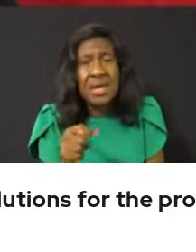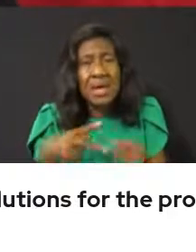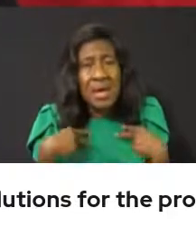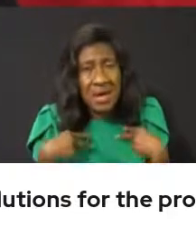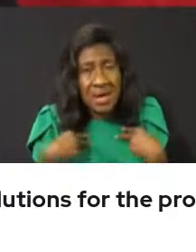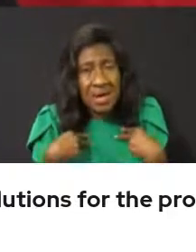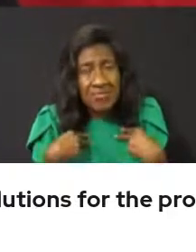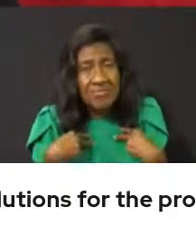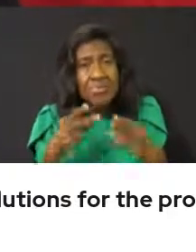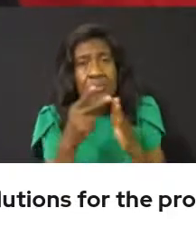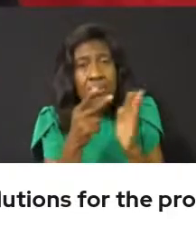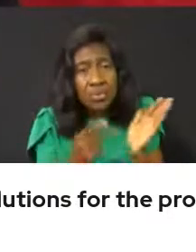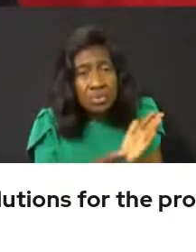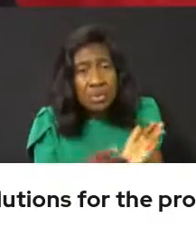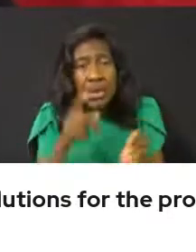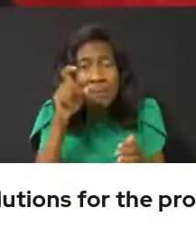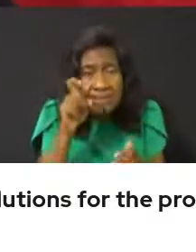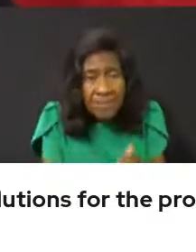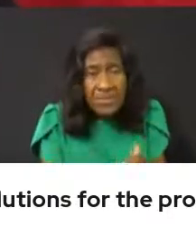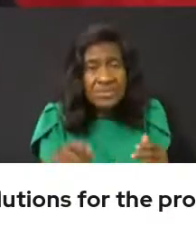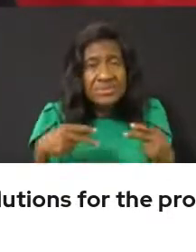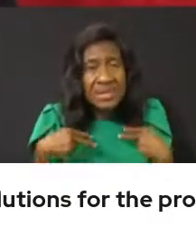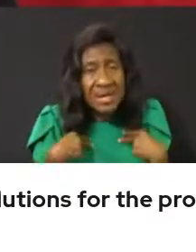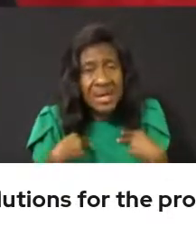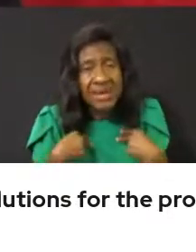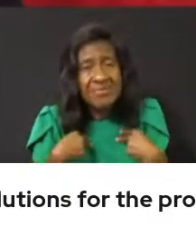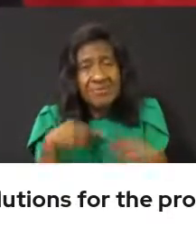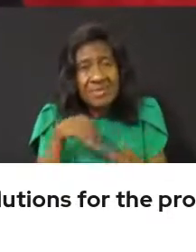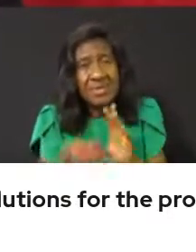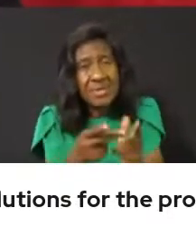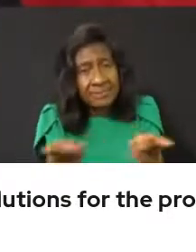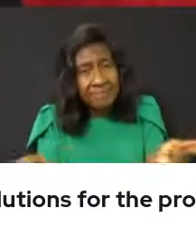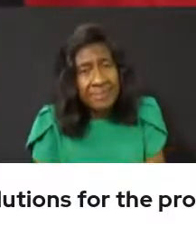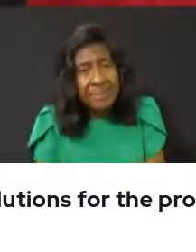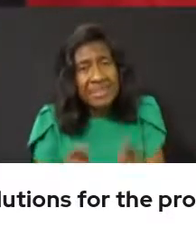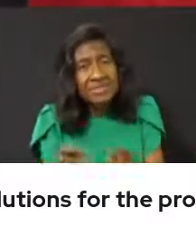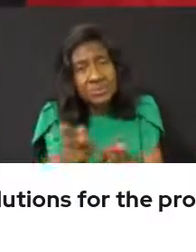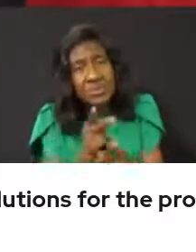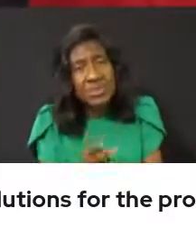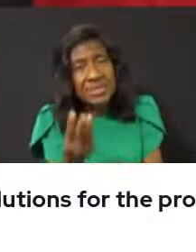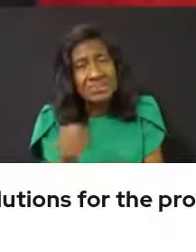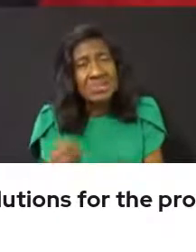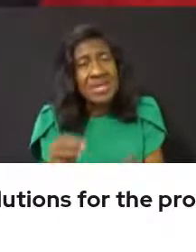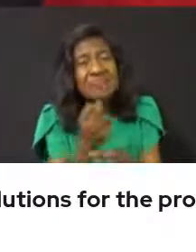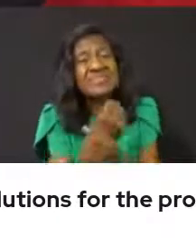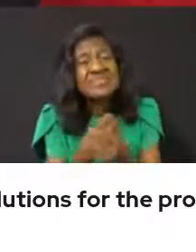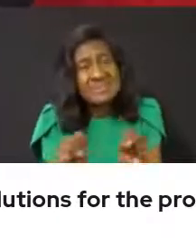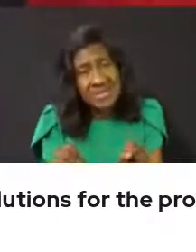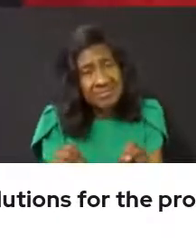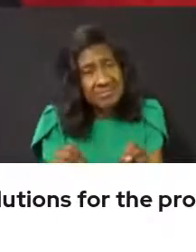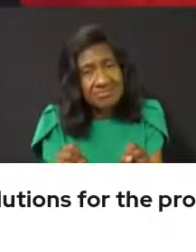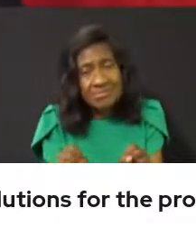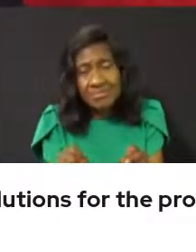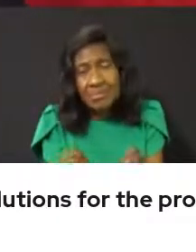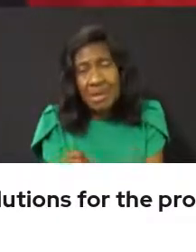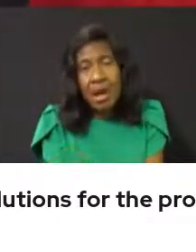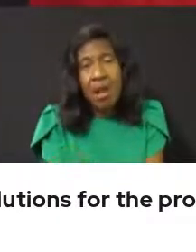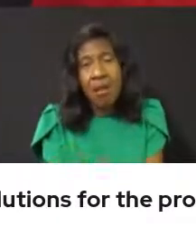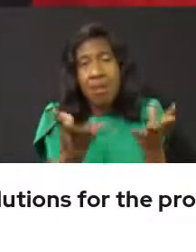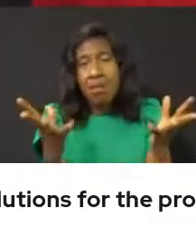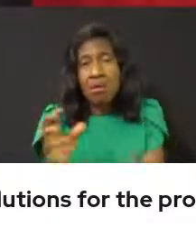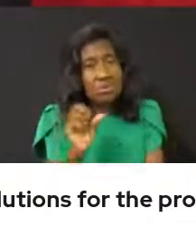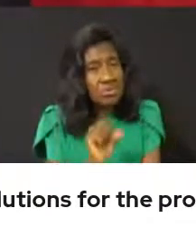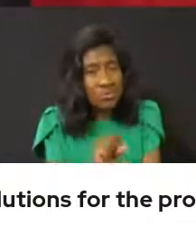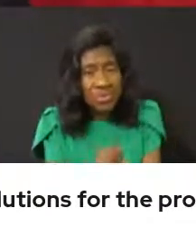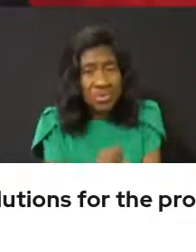the various protocols in place to keep them safe. So this is a lot of work. I just gave one small snapshot of one